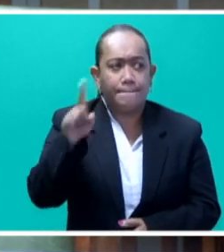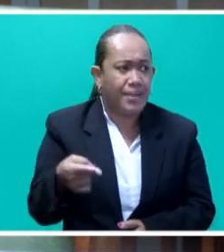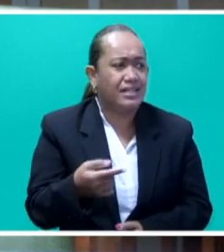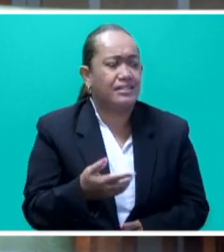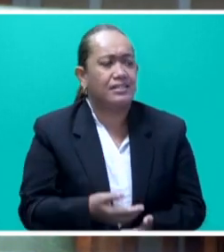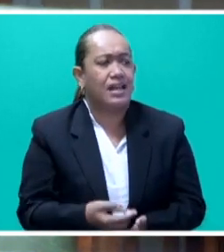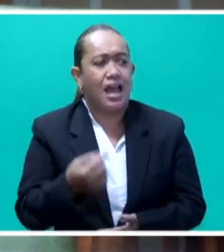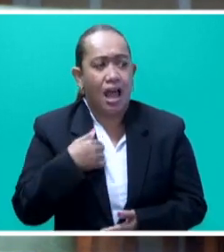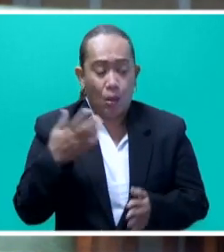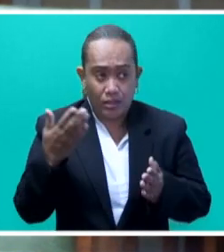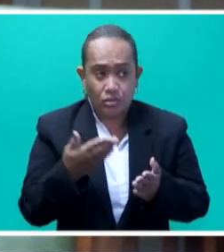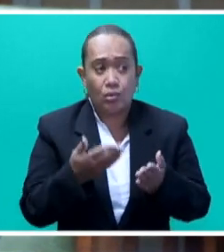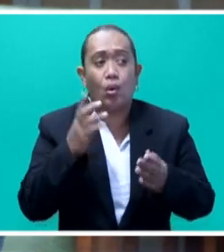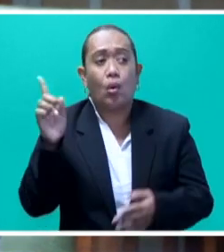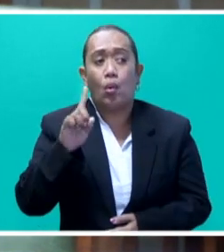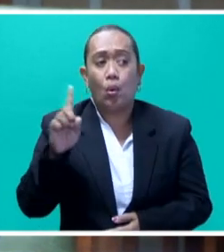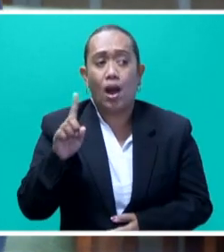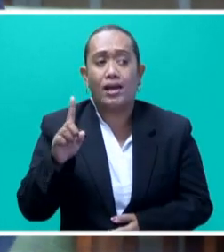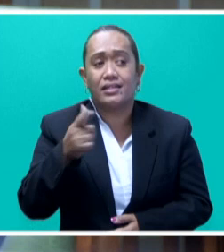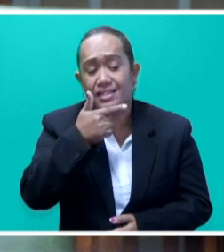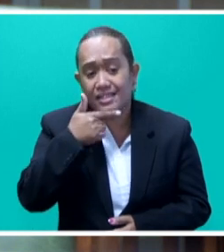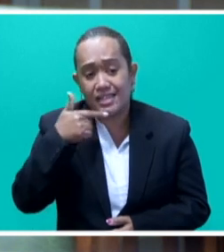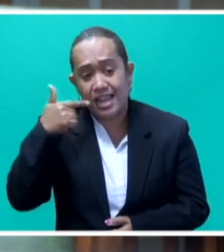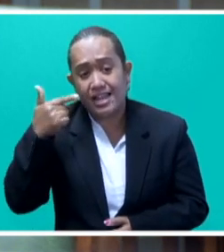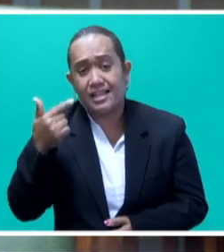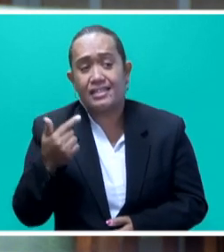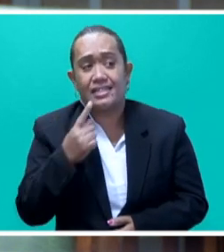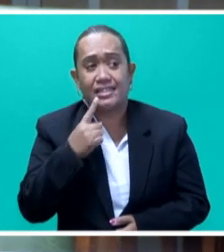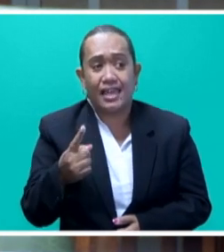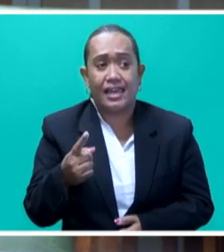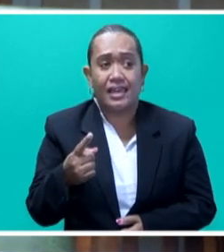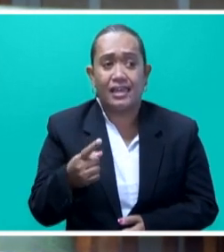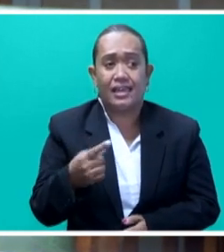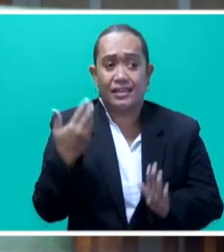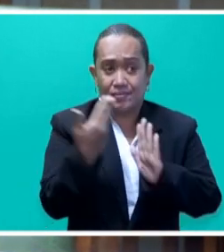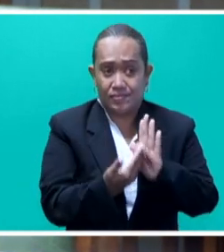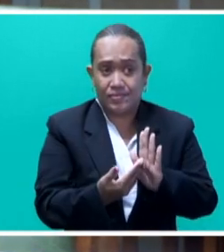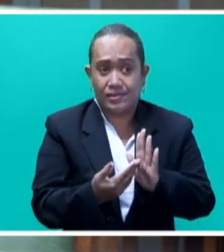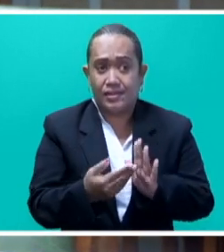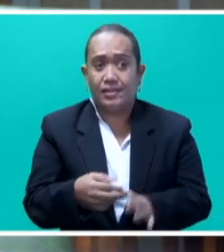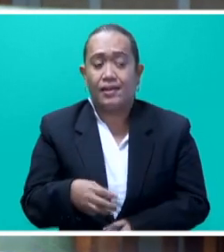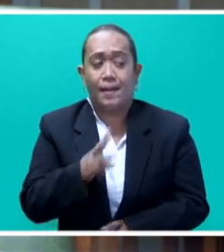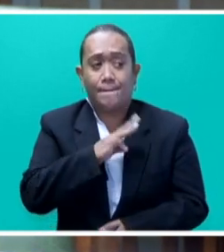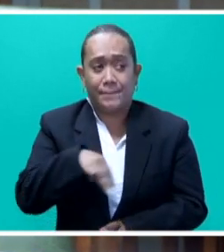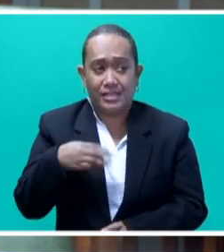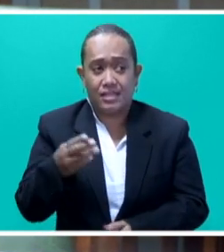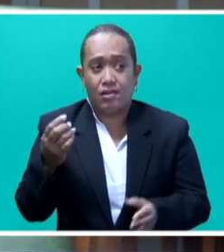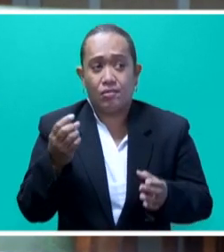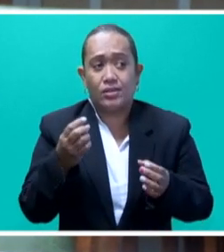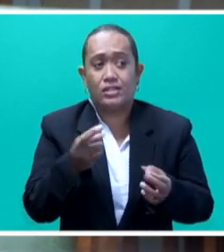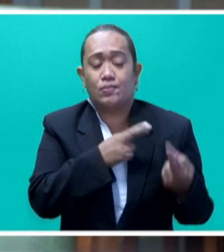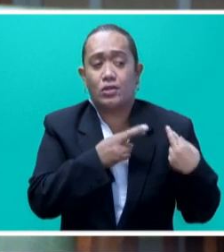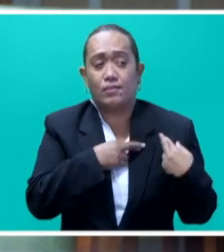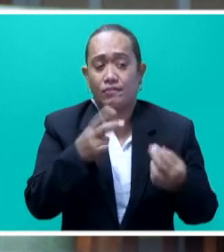to Honourable Gerengere Tambua and others who have made statements in this Parliament as Minister responsible for information. It